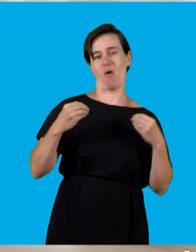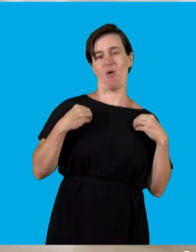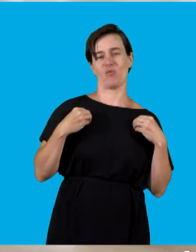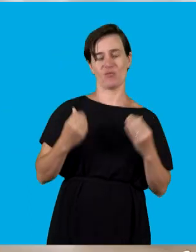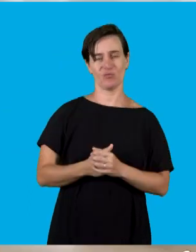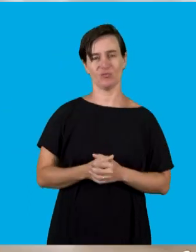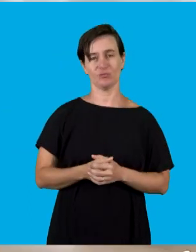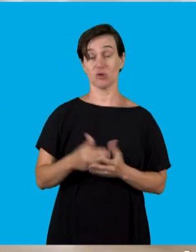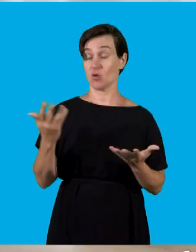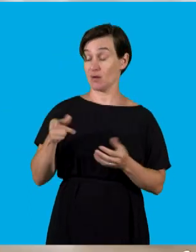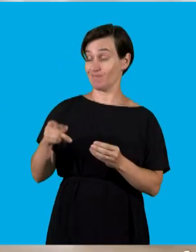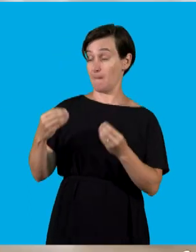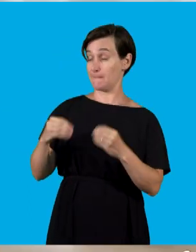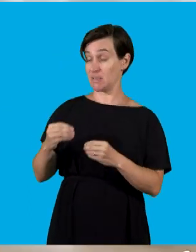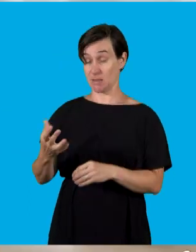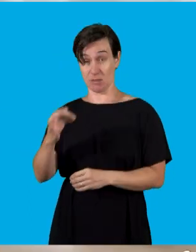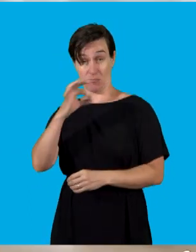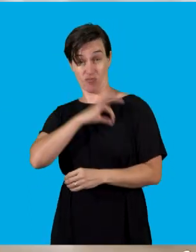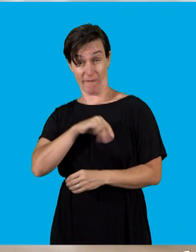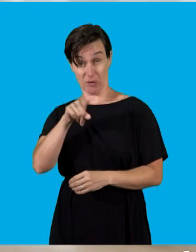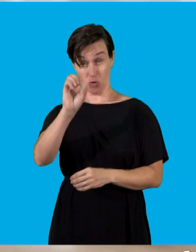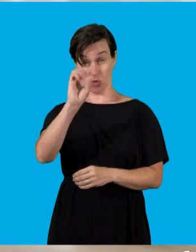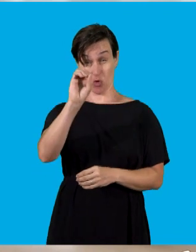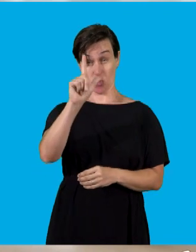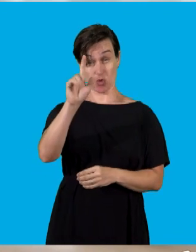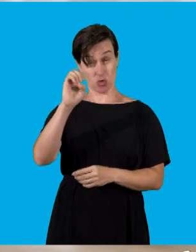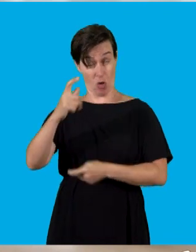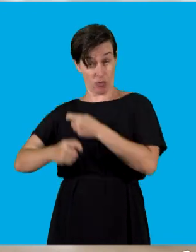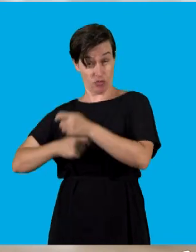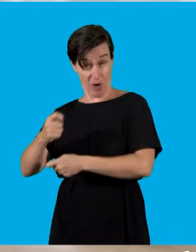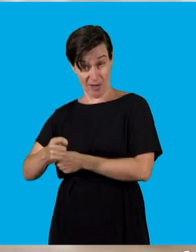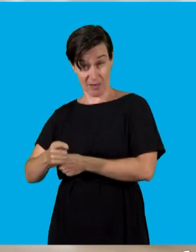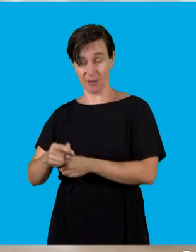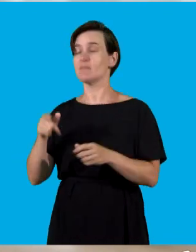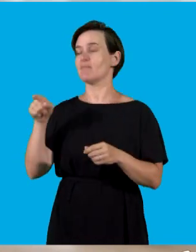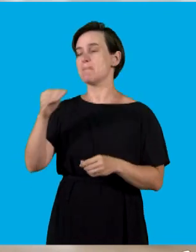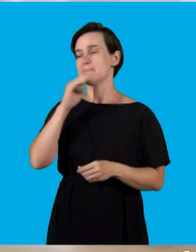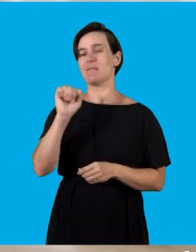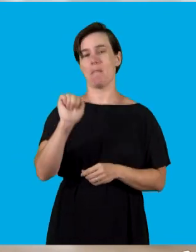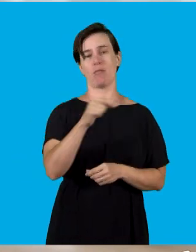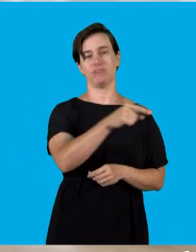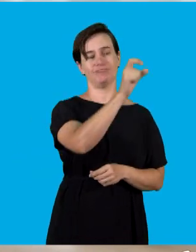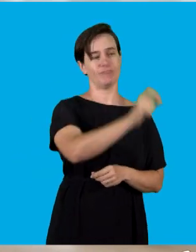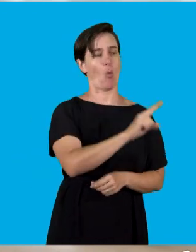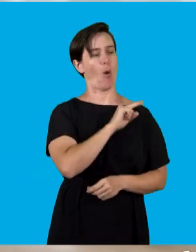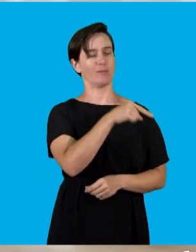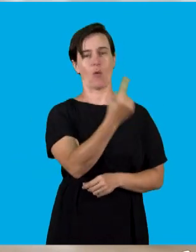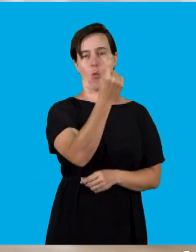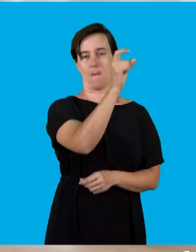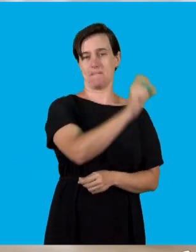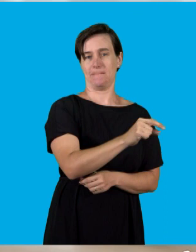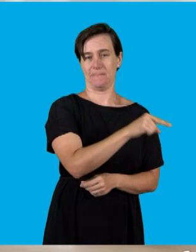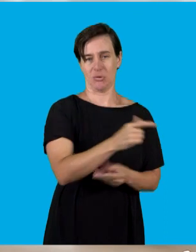profits that are made by the sole proprietorship as a business, they belong to the owner, since it is